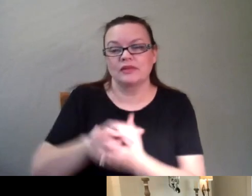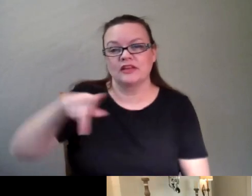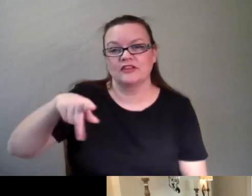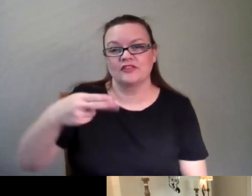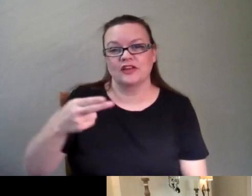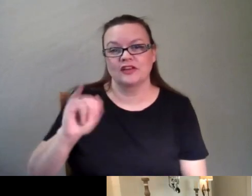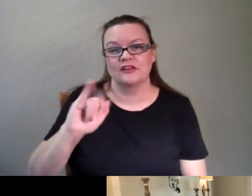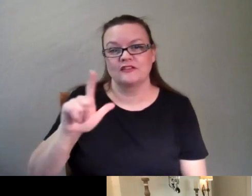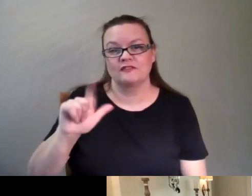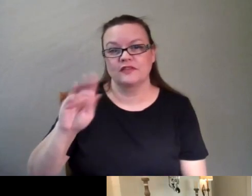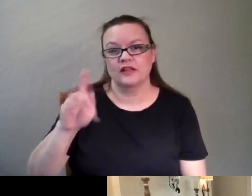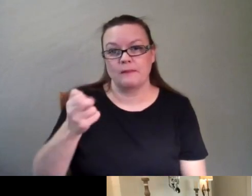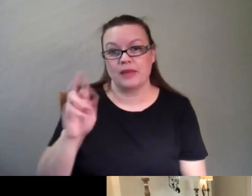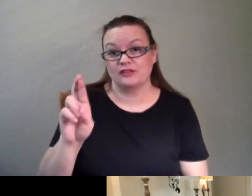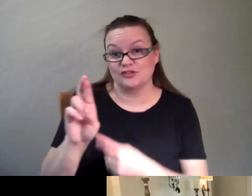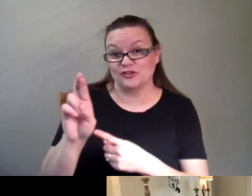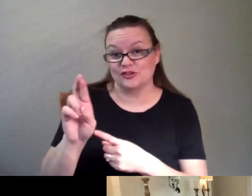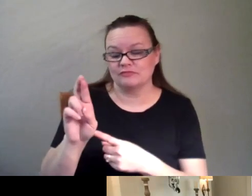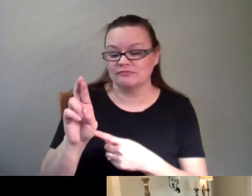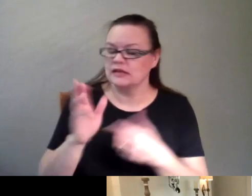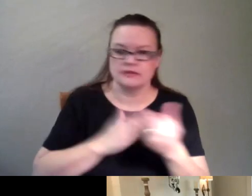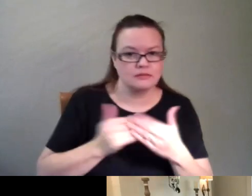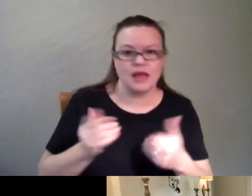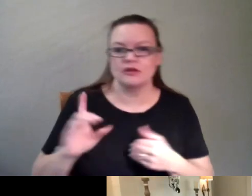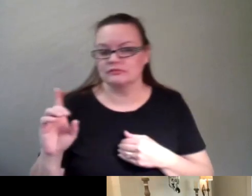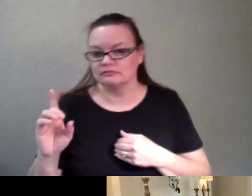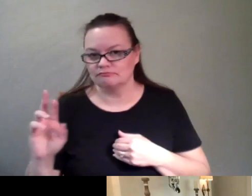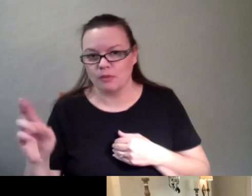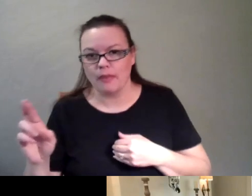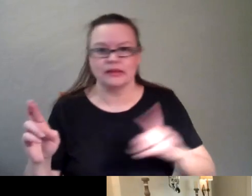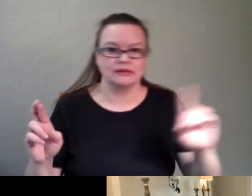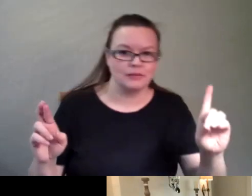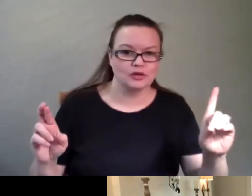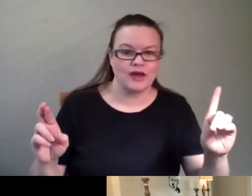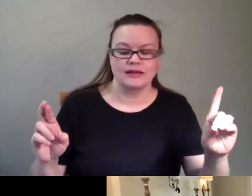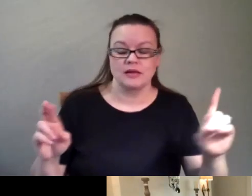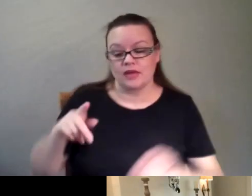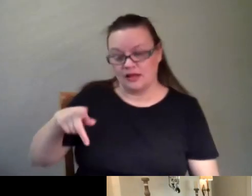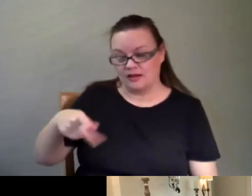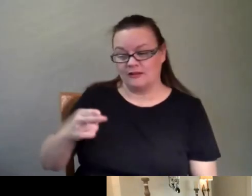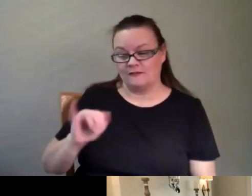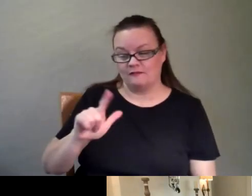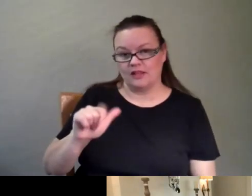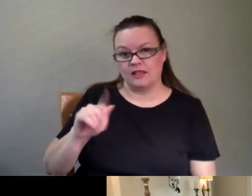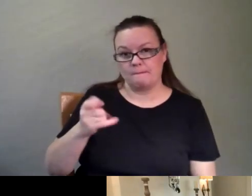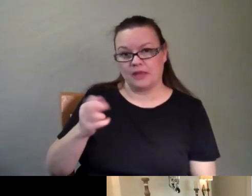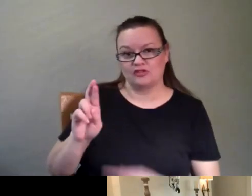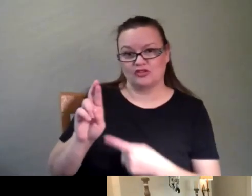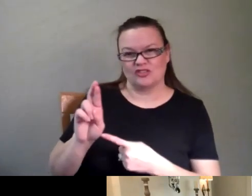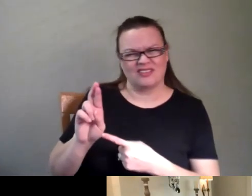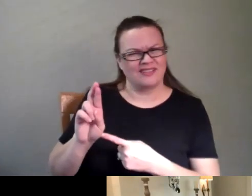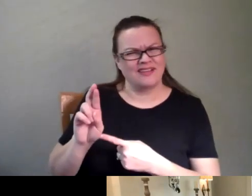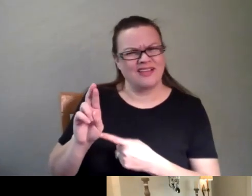frankly, and again, this is both the right and the left has been responsible for this in recent years. They